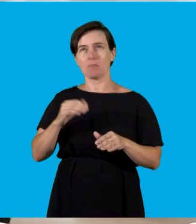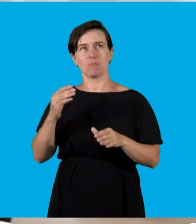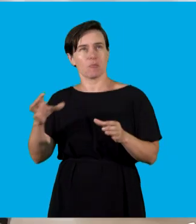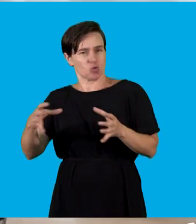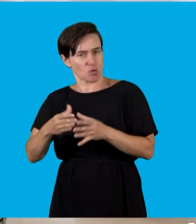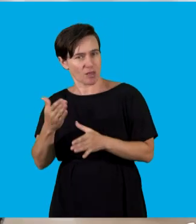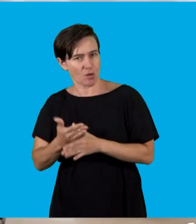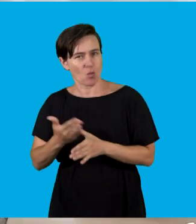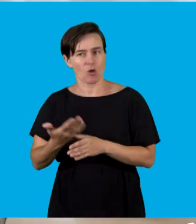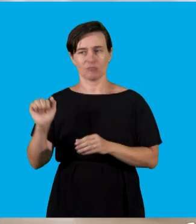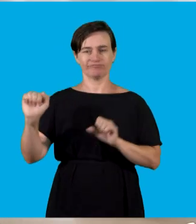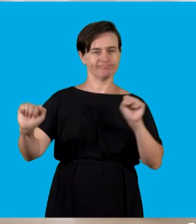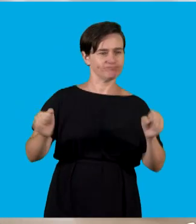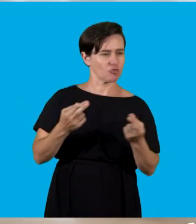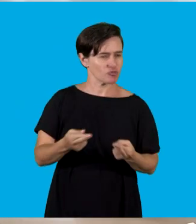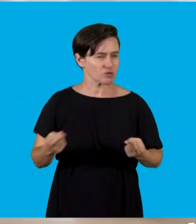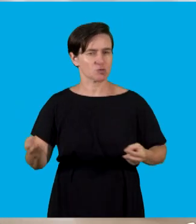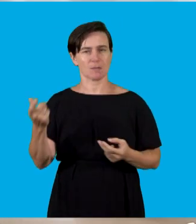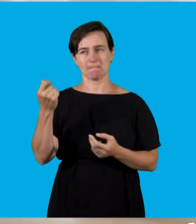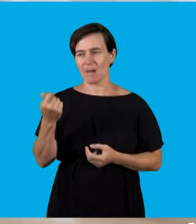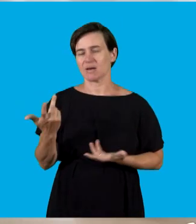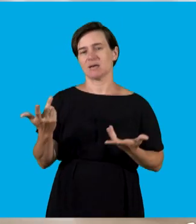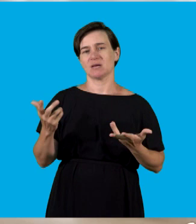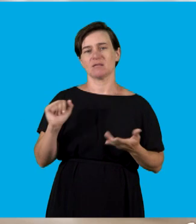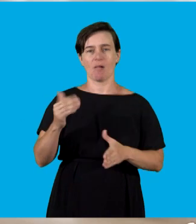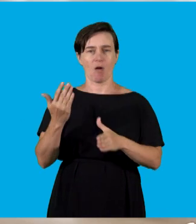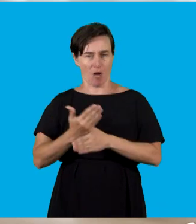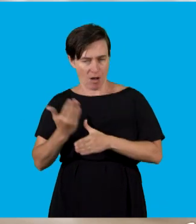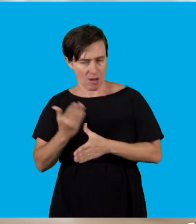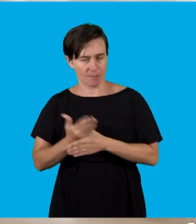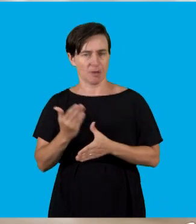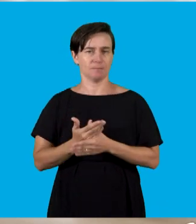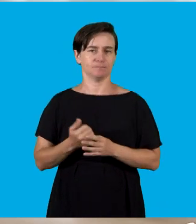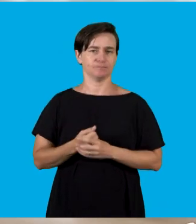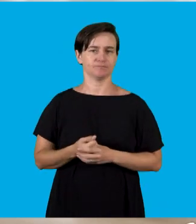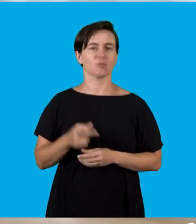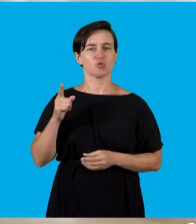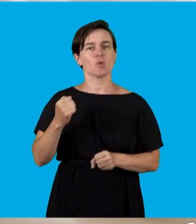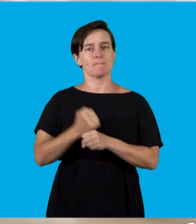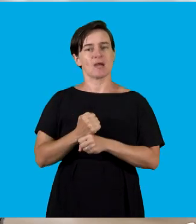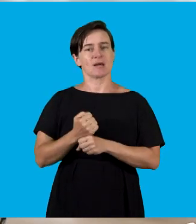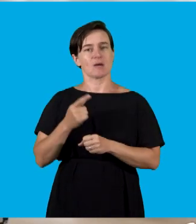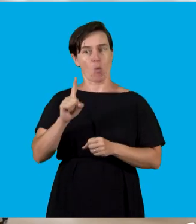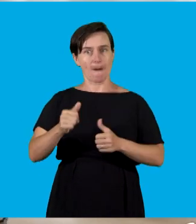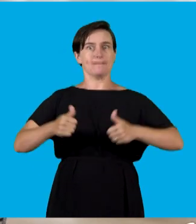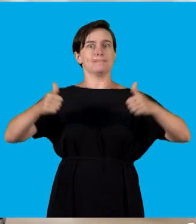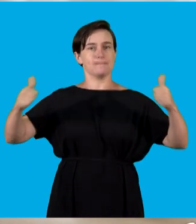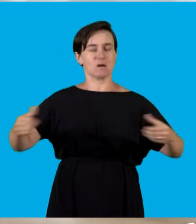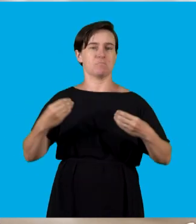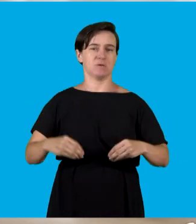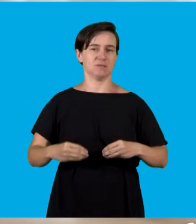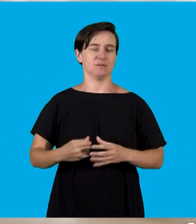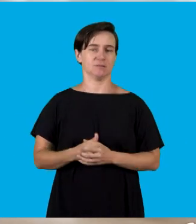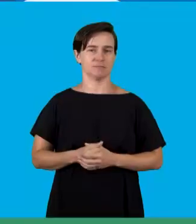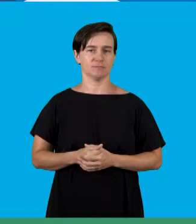to come together, contribute the resources, the money, as well as the labor that they have in order to make one big